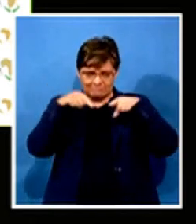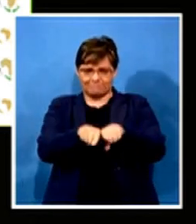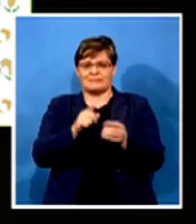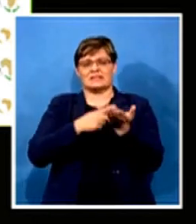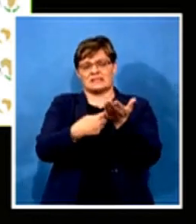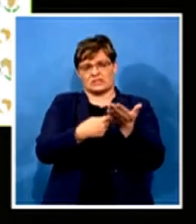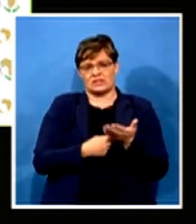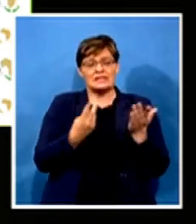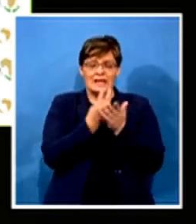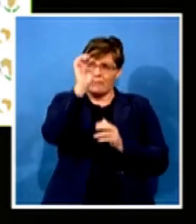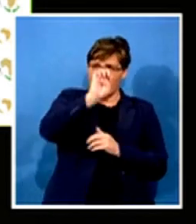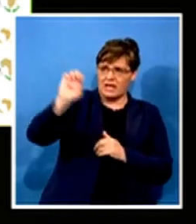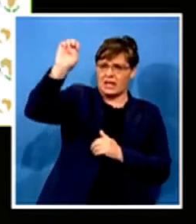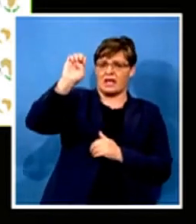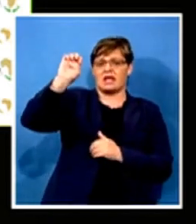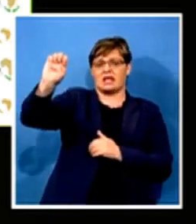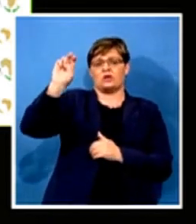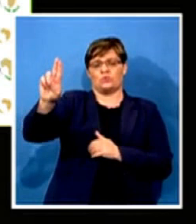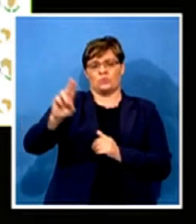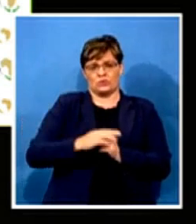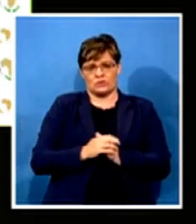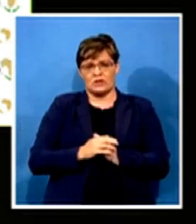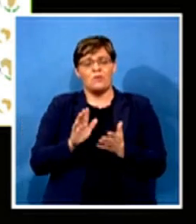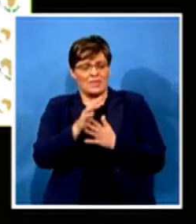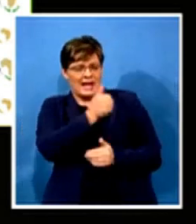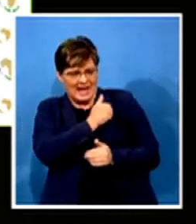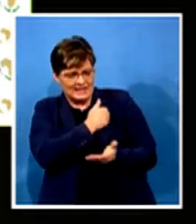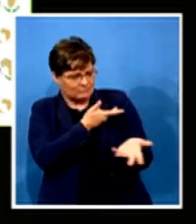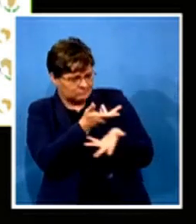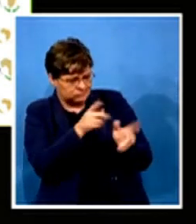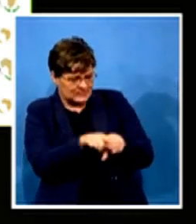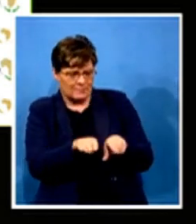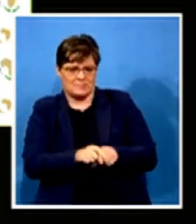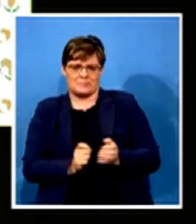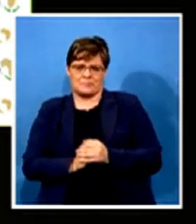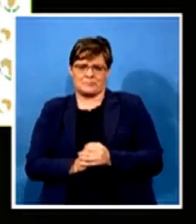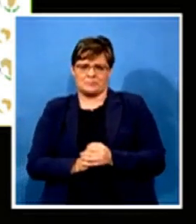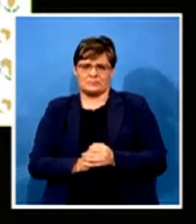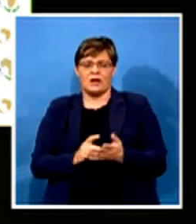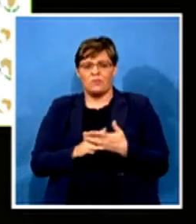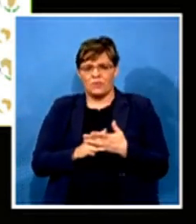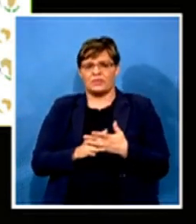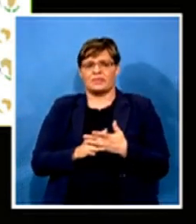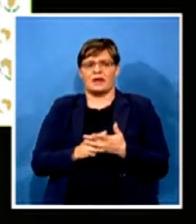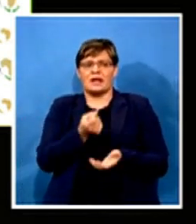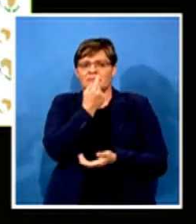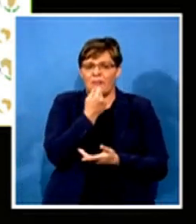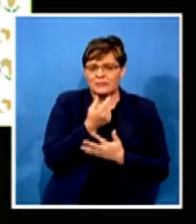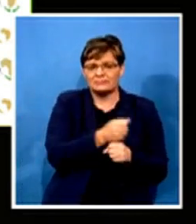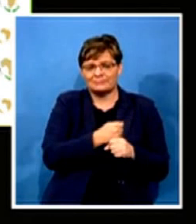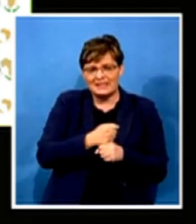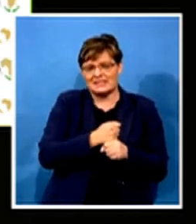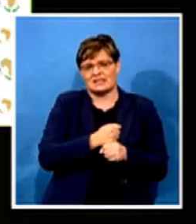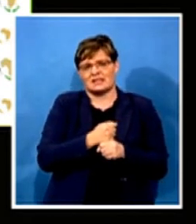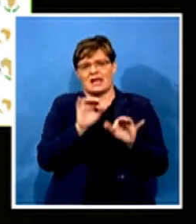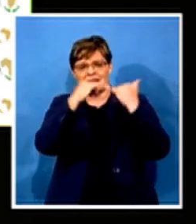including discussions with Canada, including those with the pharmaceutical companies to get additional supplies of